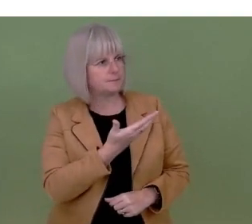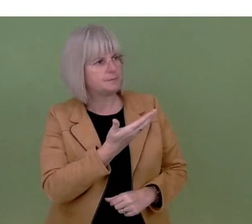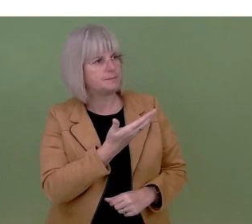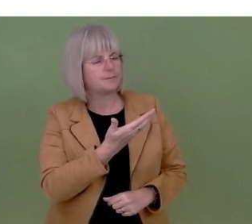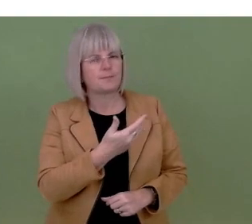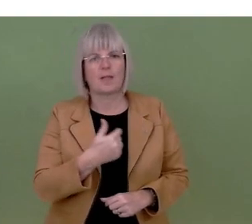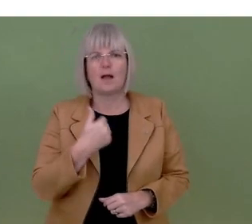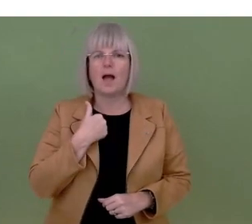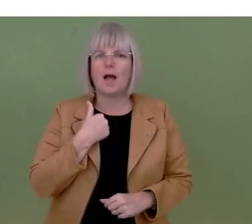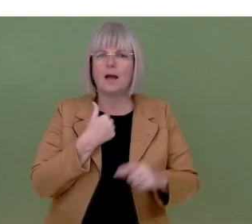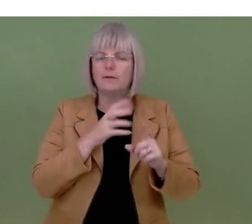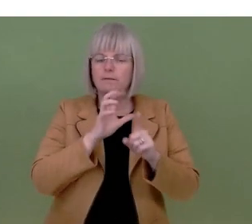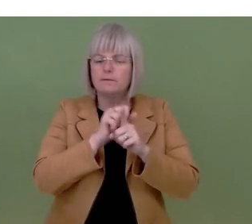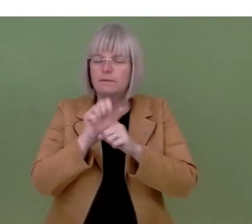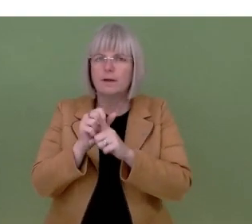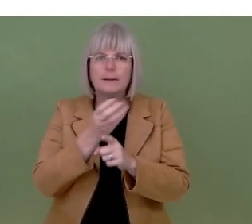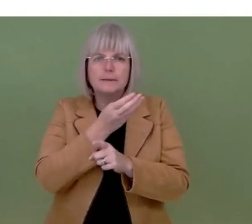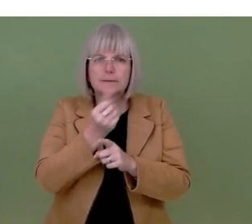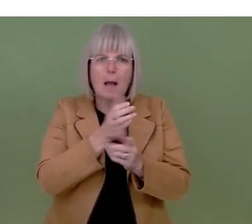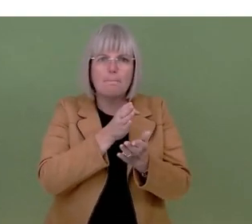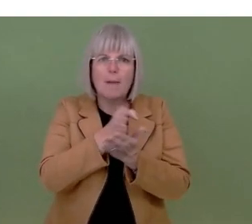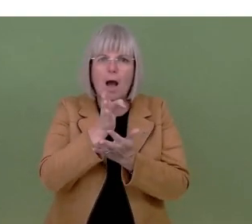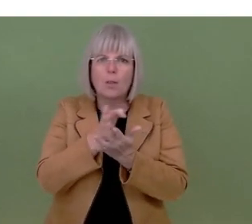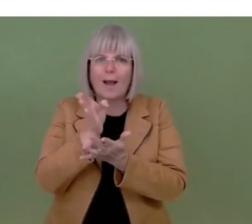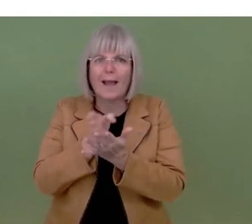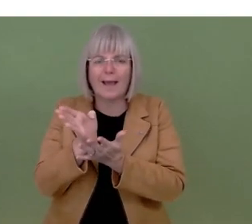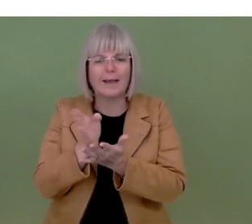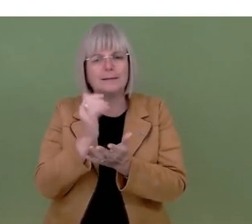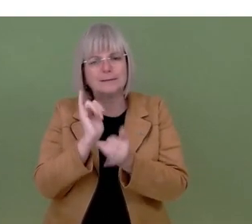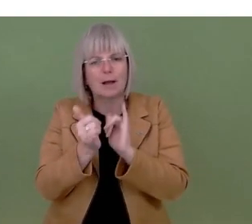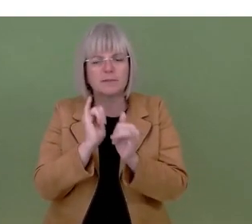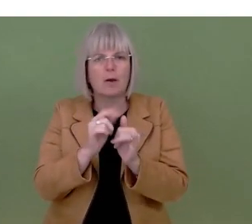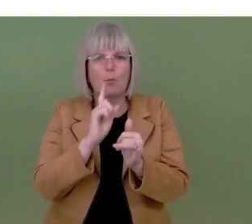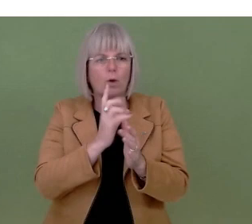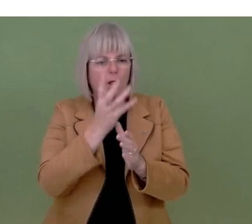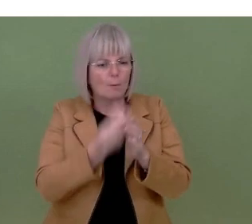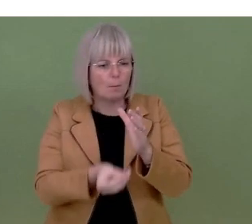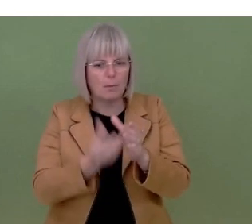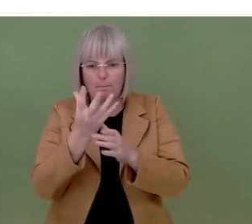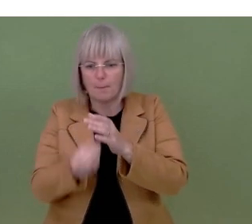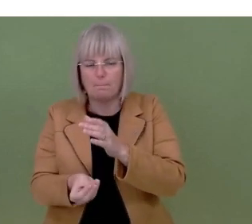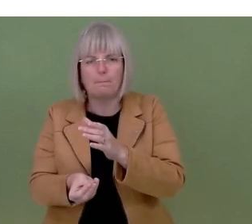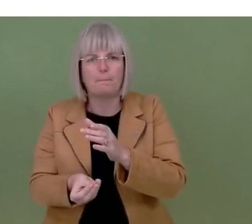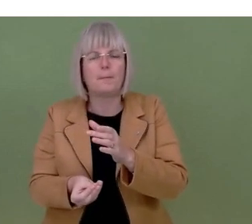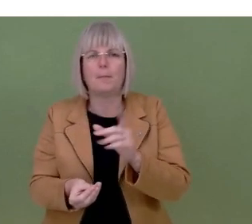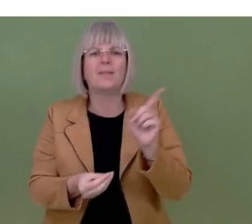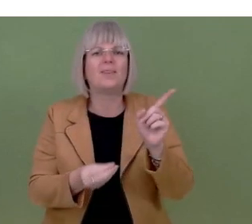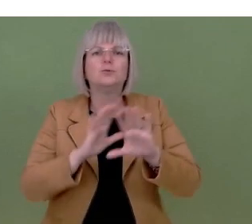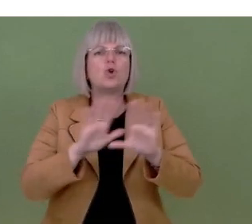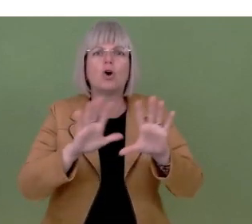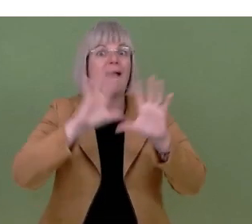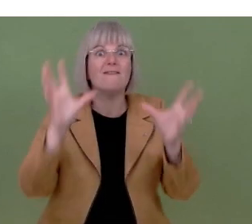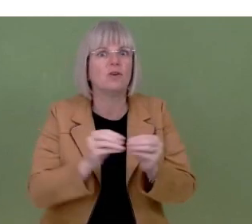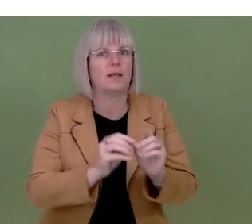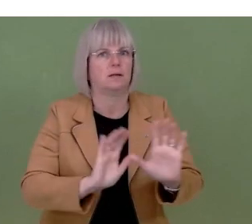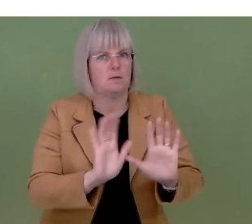pathways where people can often fall in the gap. And this is by no means an exhaustive list. And essentially what we've tried to do across